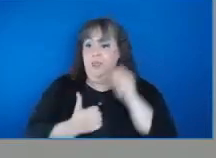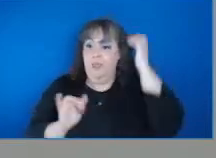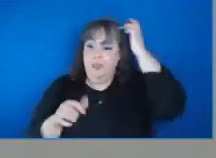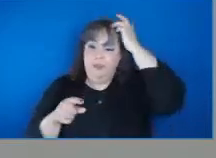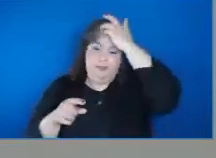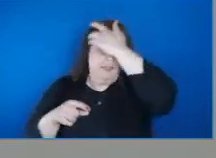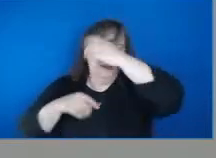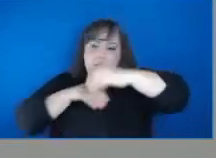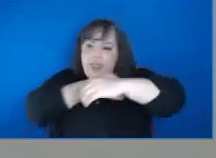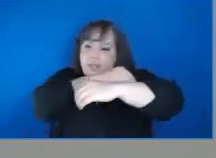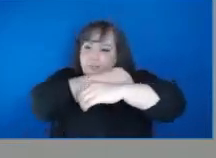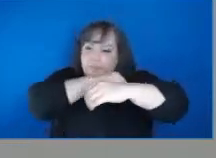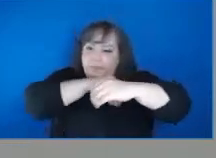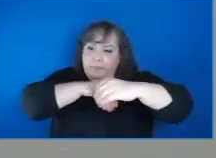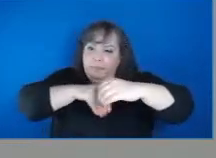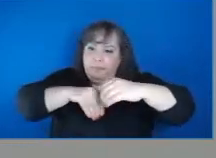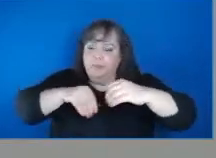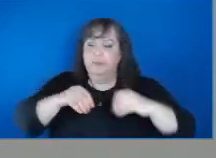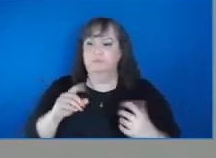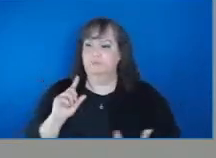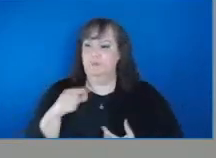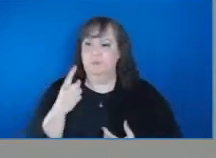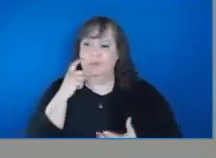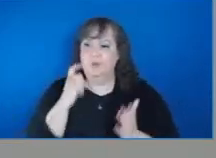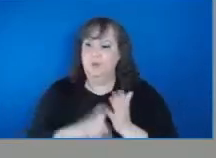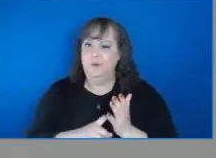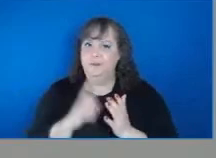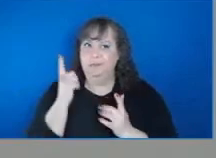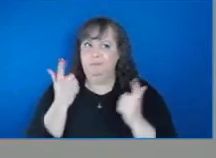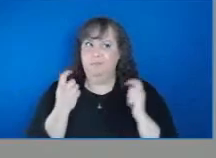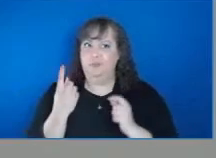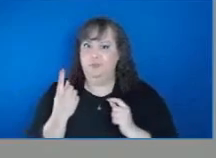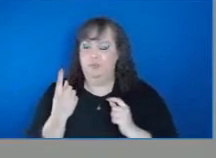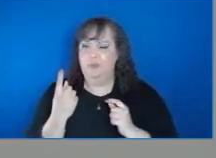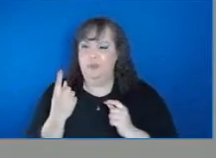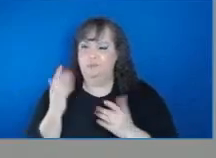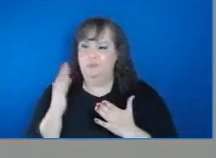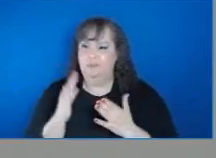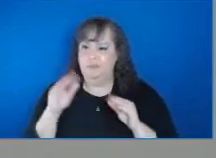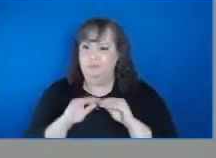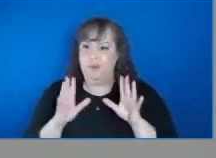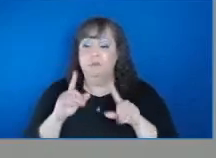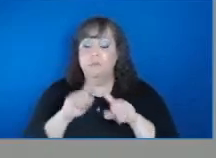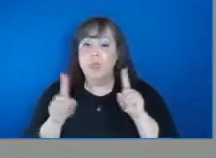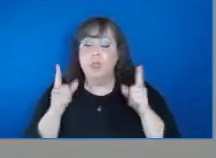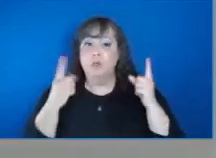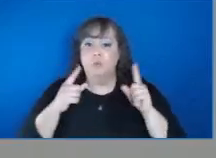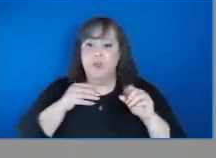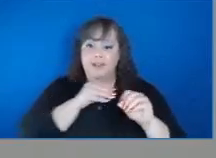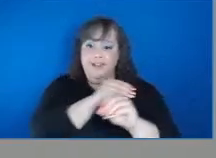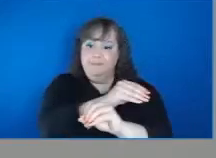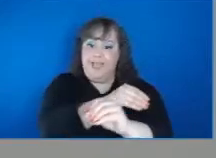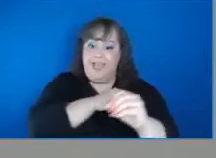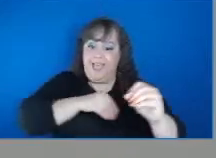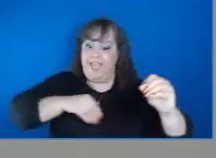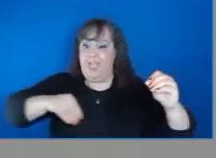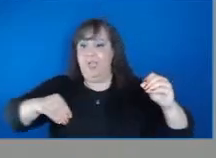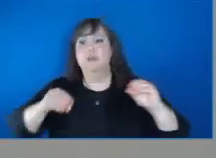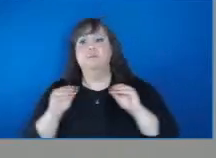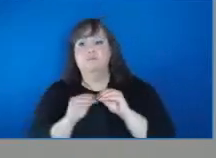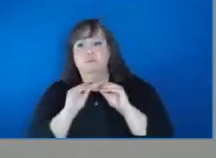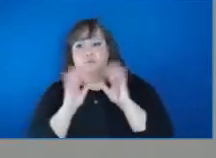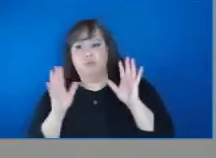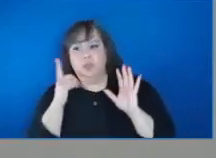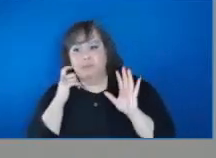only see the big one, so it's less bright. But when it comes out to the side, there it's brighter because you're getting the light from both of